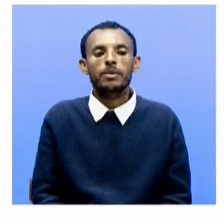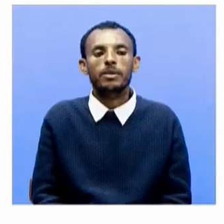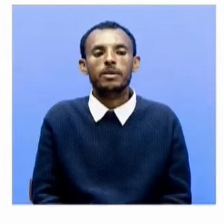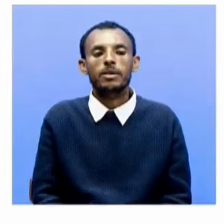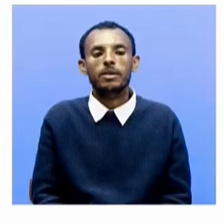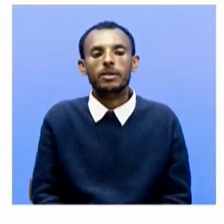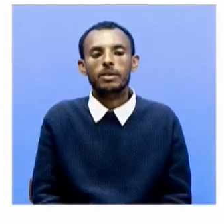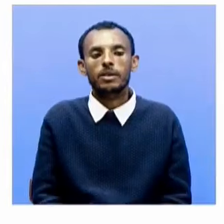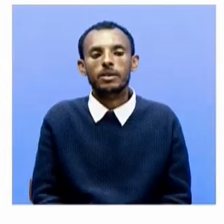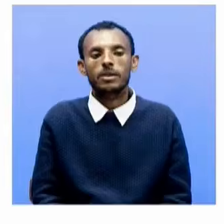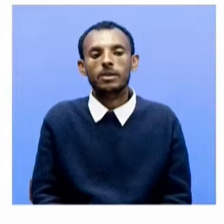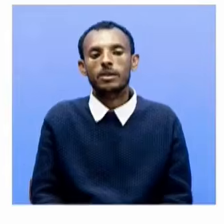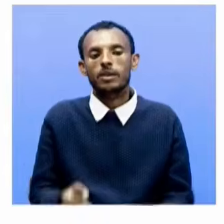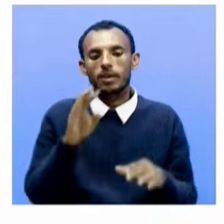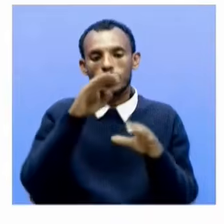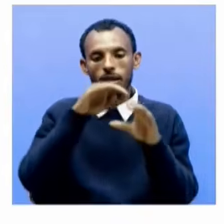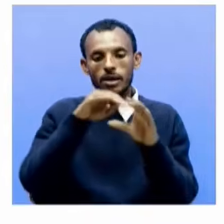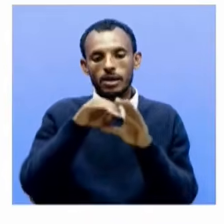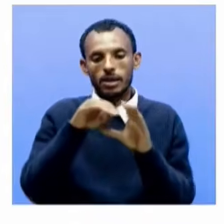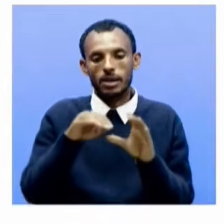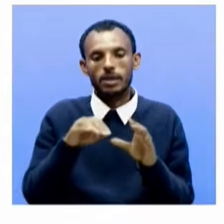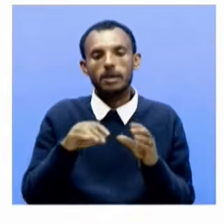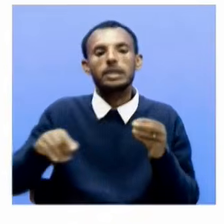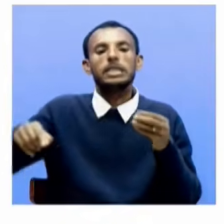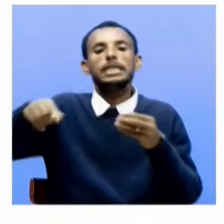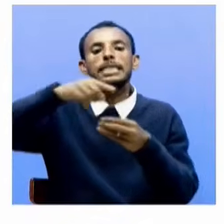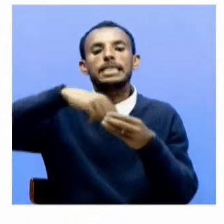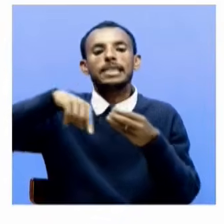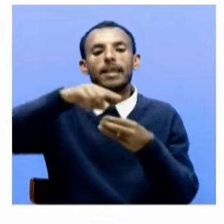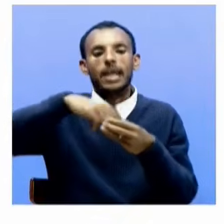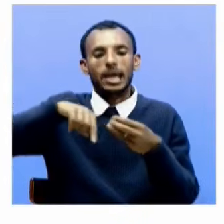in a cyclic